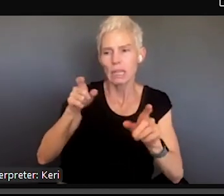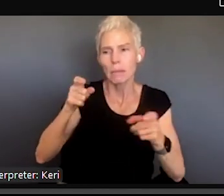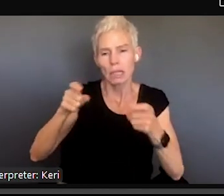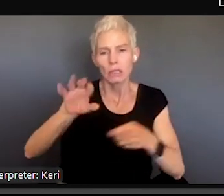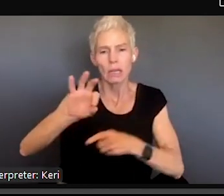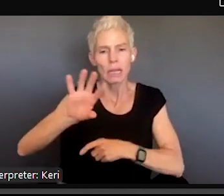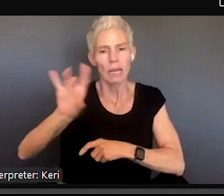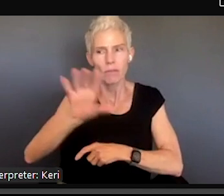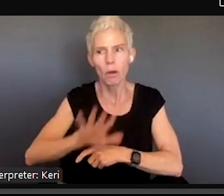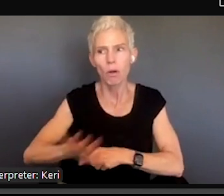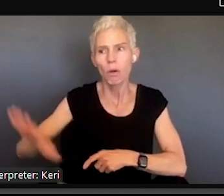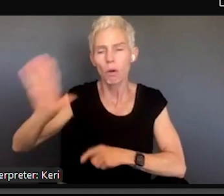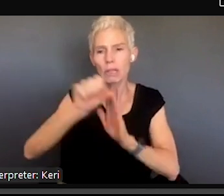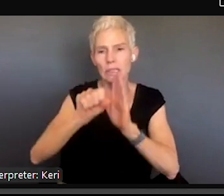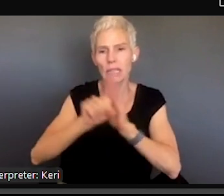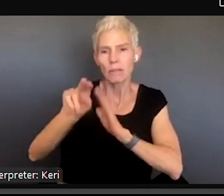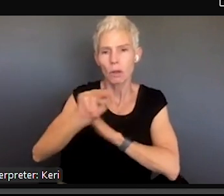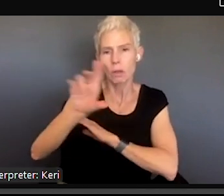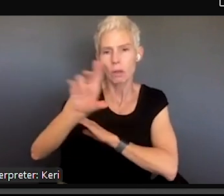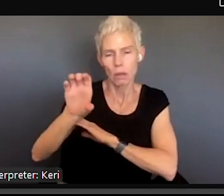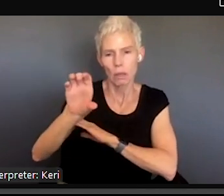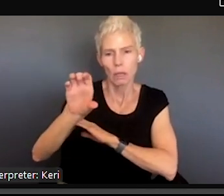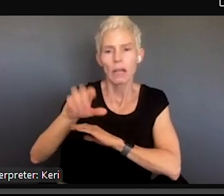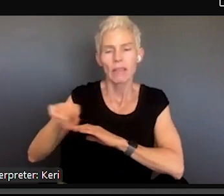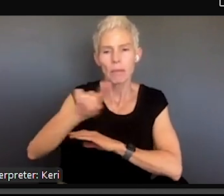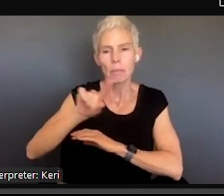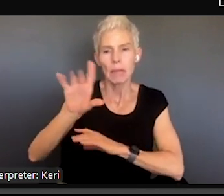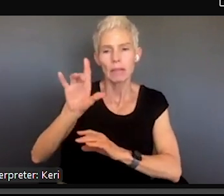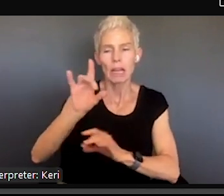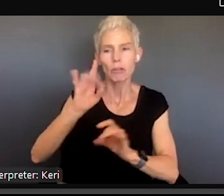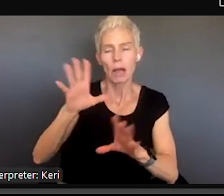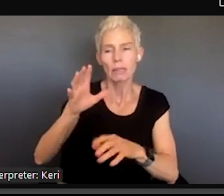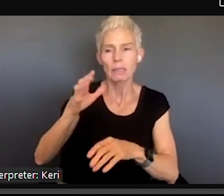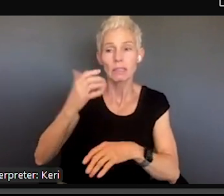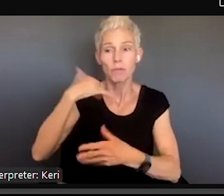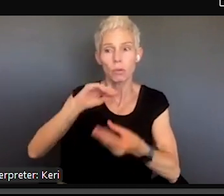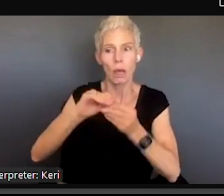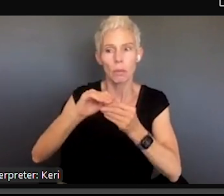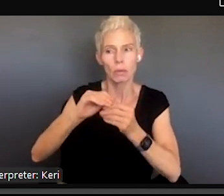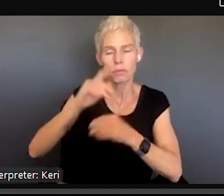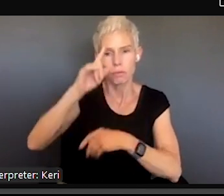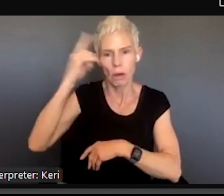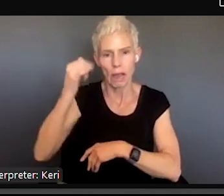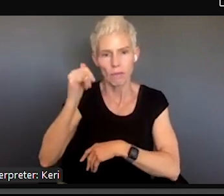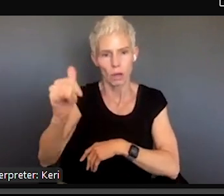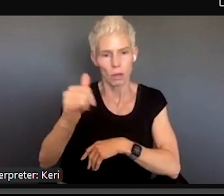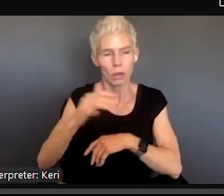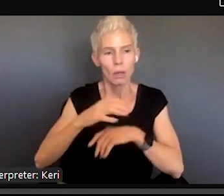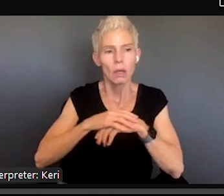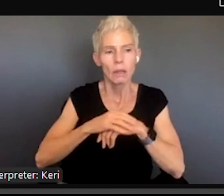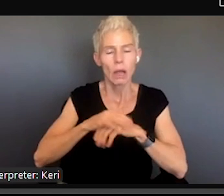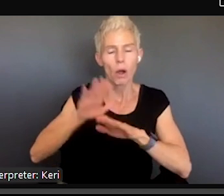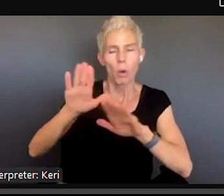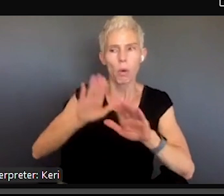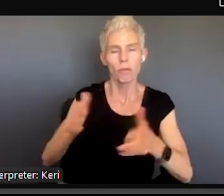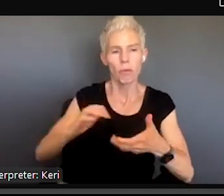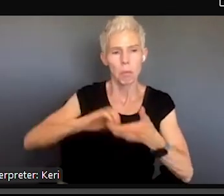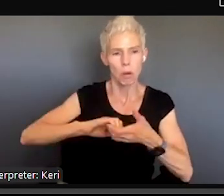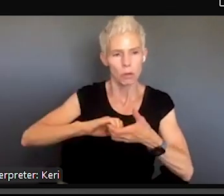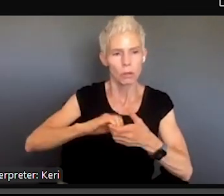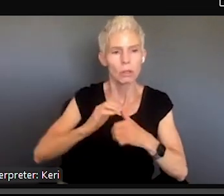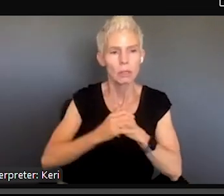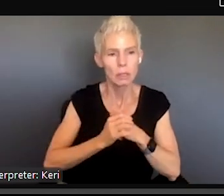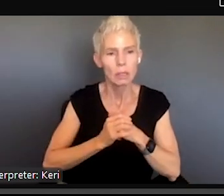North Carolina. They have been our crisis response line forever, and they are a superlative partner.